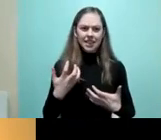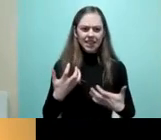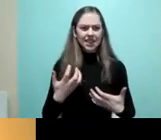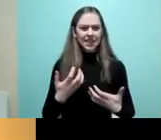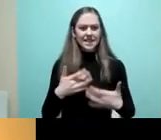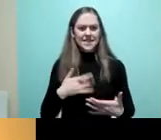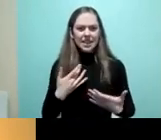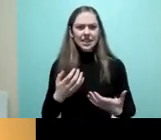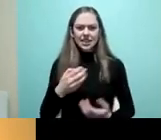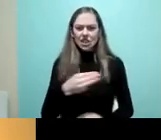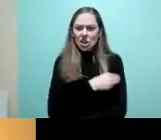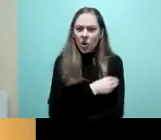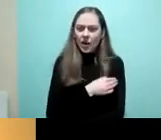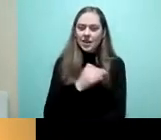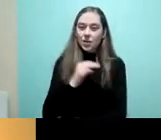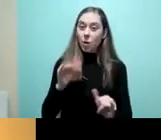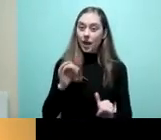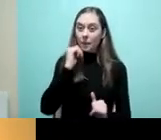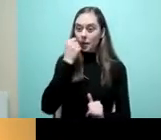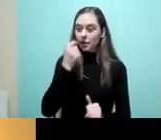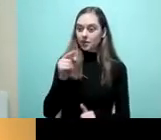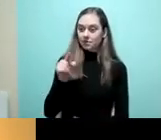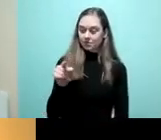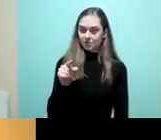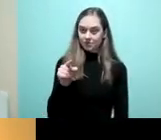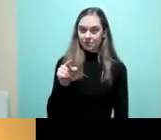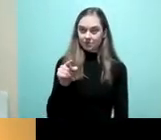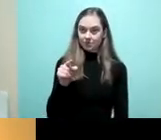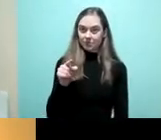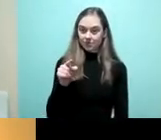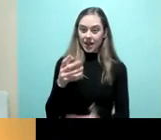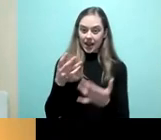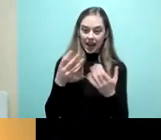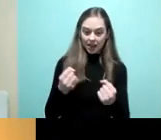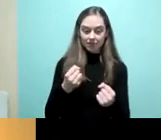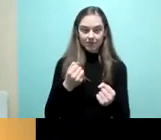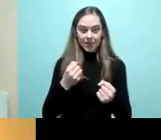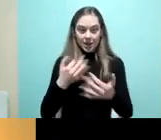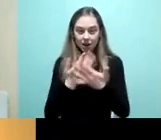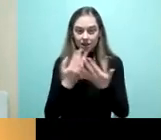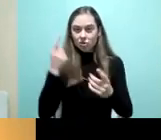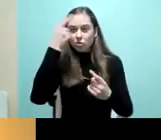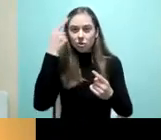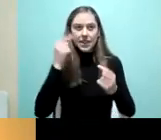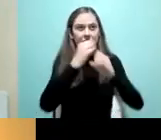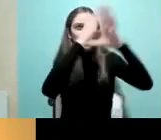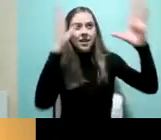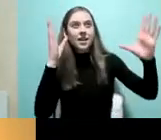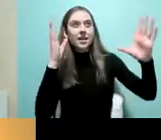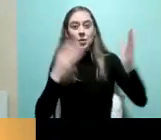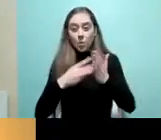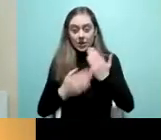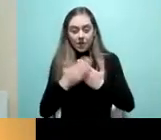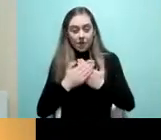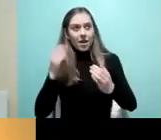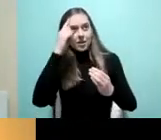very annoyed, because here she was with all these dreams and aspirations as a young girl herself, went off